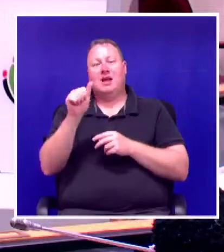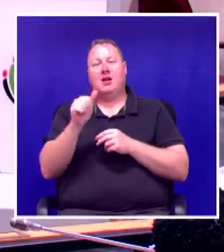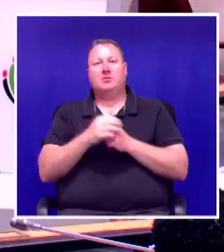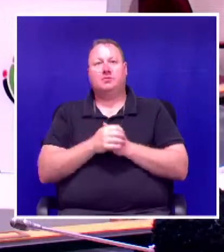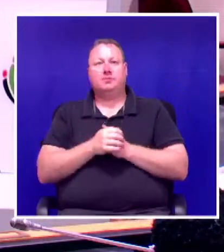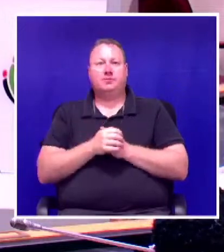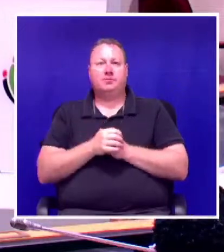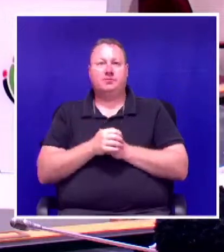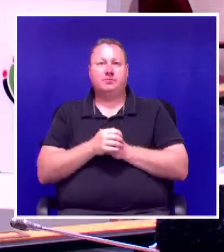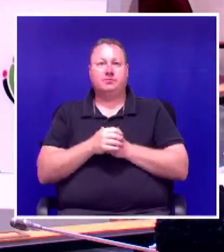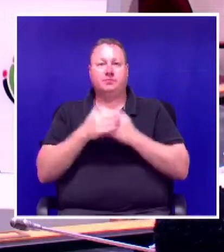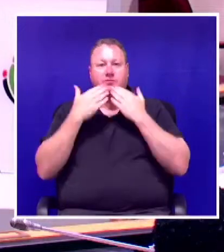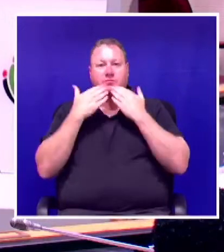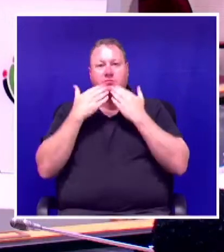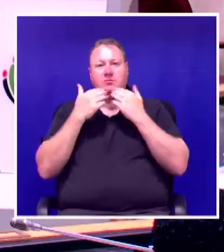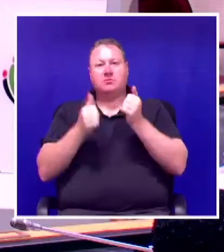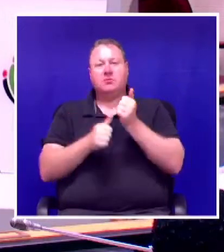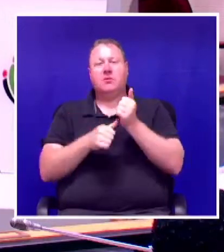Thank you, Deputy Chair.